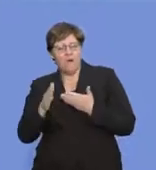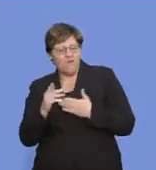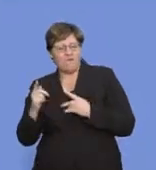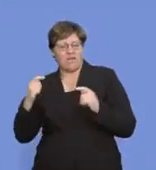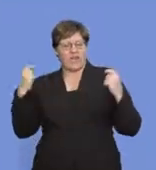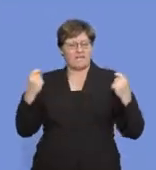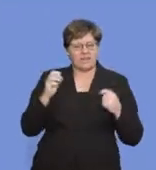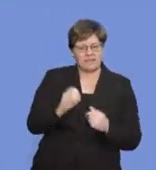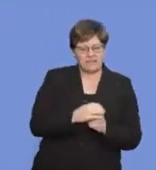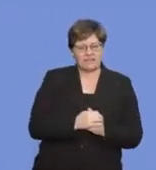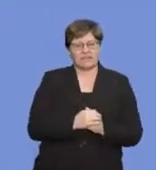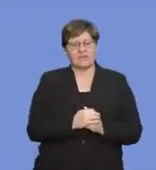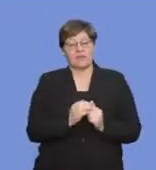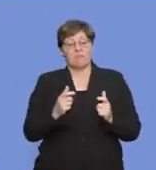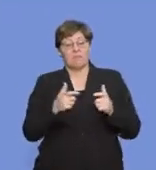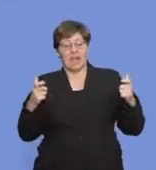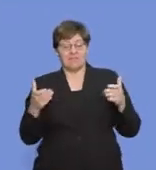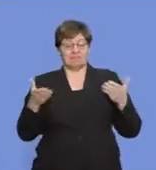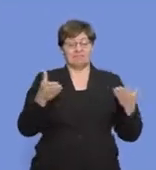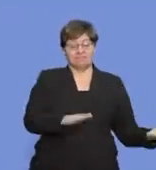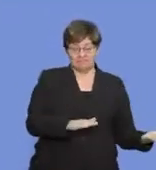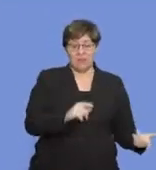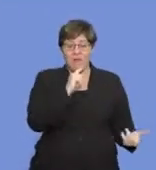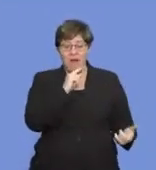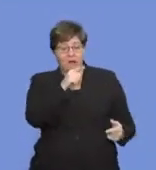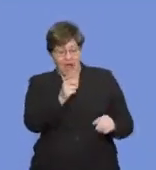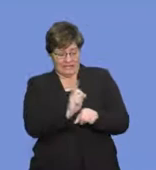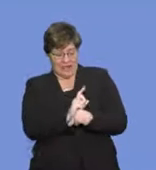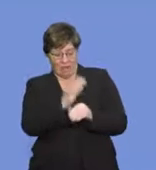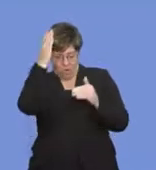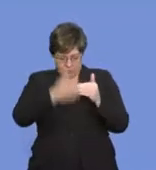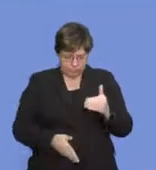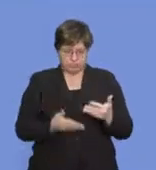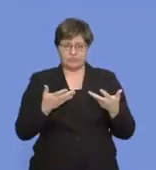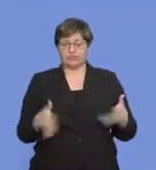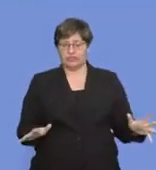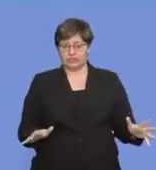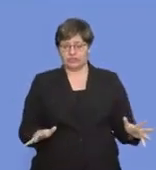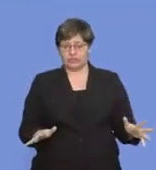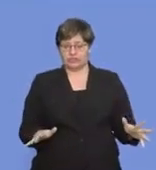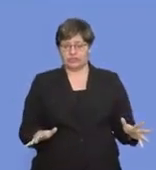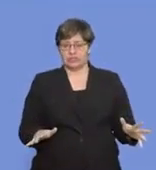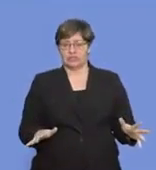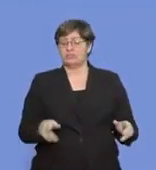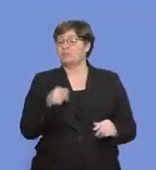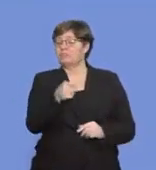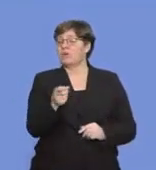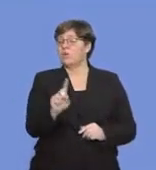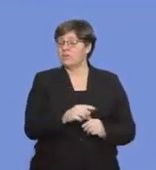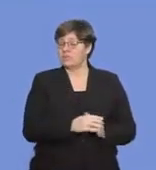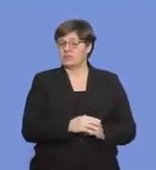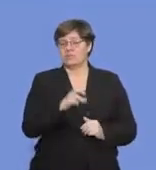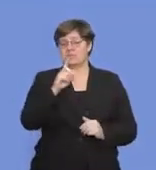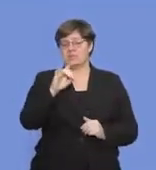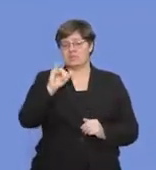learned about mass extinctions and things like that, where organisms, and a good example of an extinct group of organisms